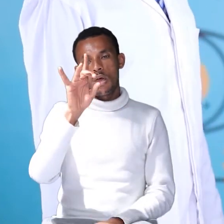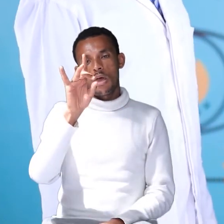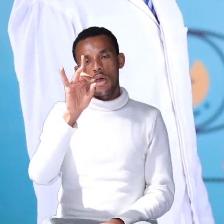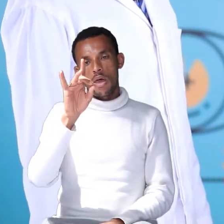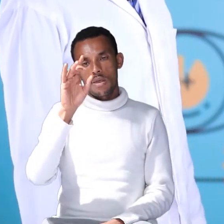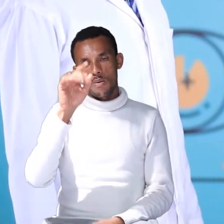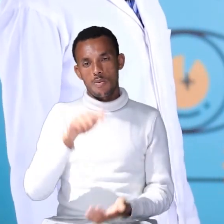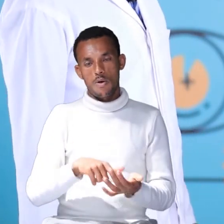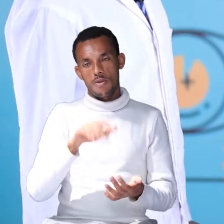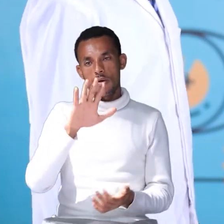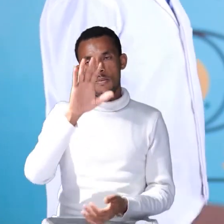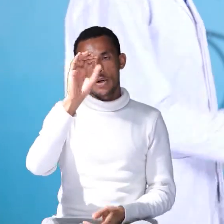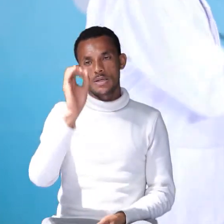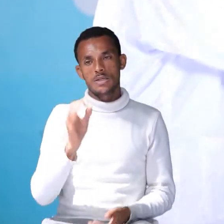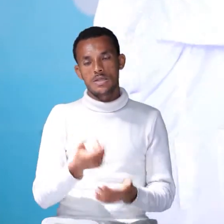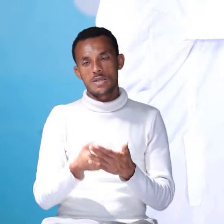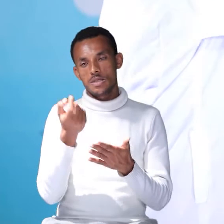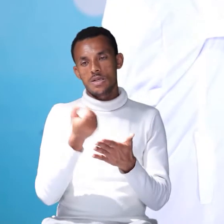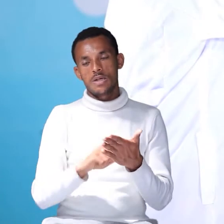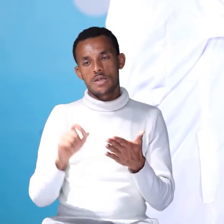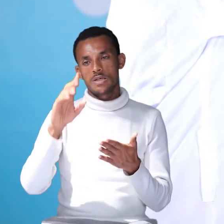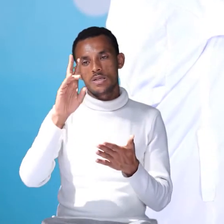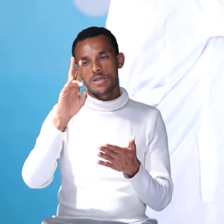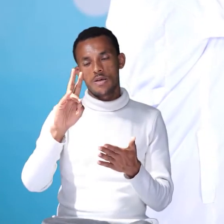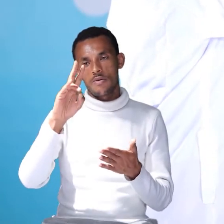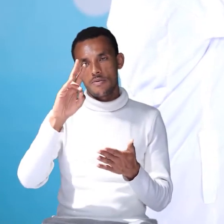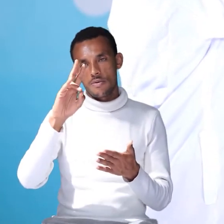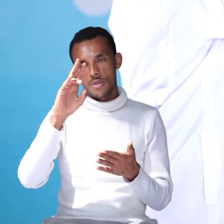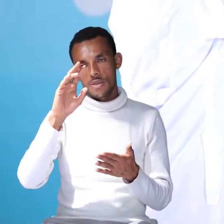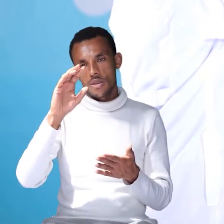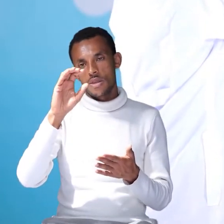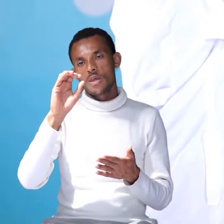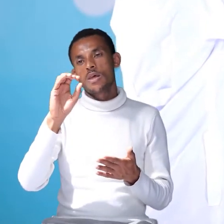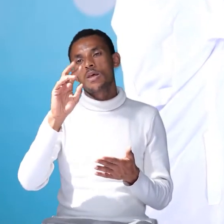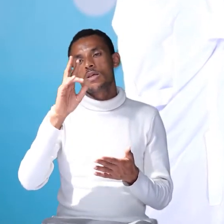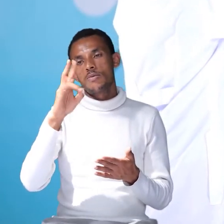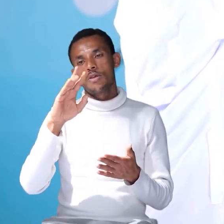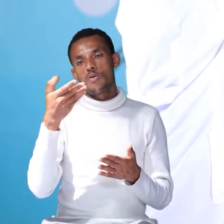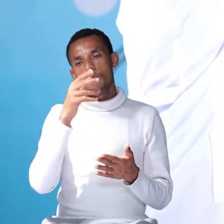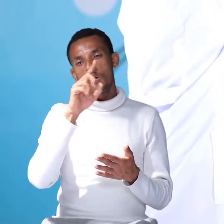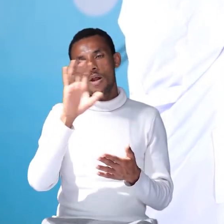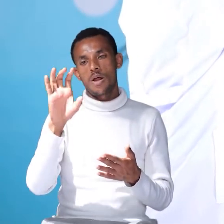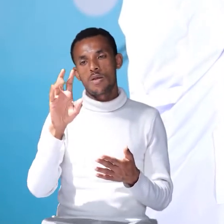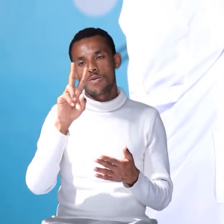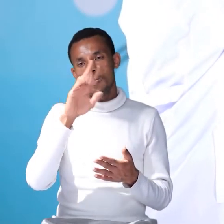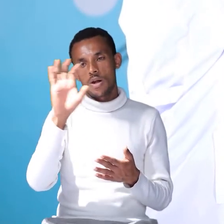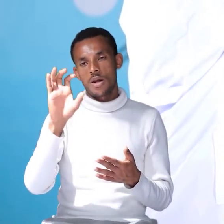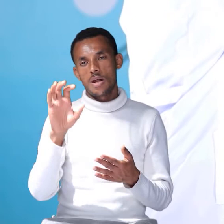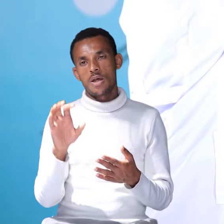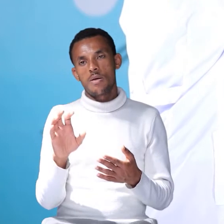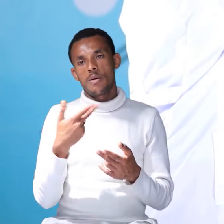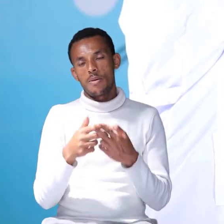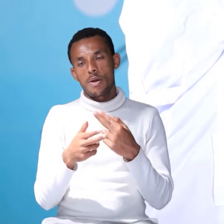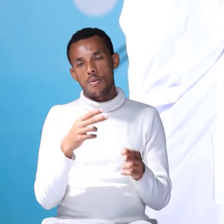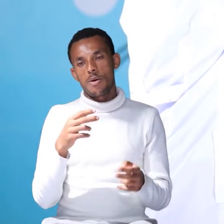value to be equal to 8.5%. Or else, this could be written that 17 over 200 means, which was equal to